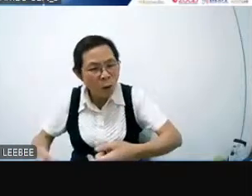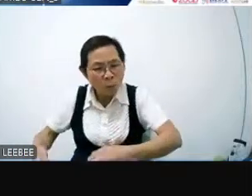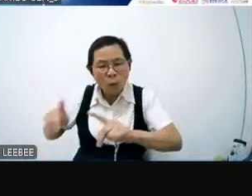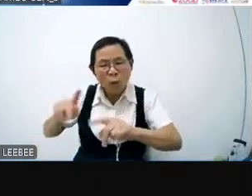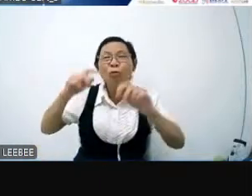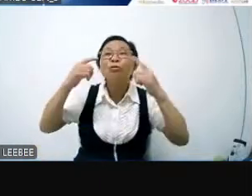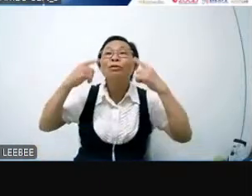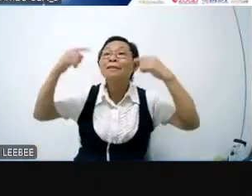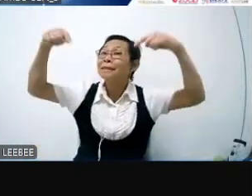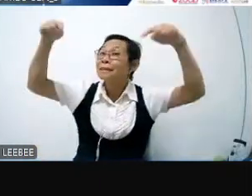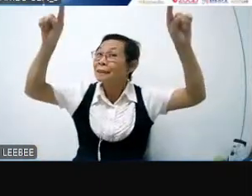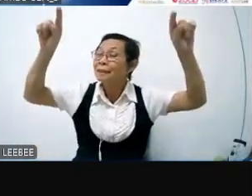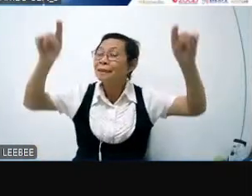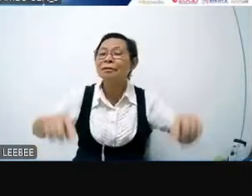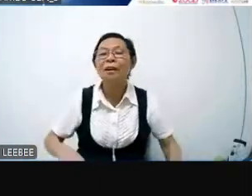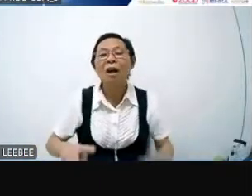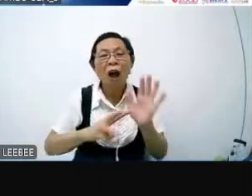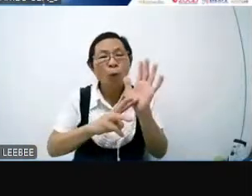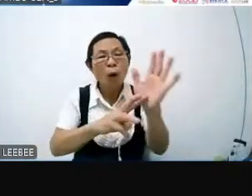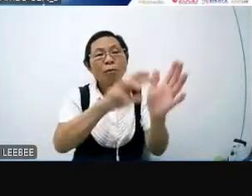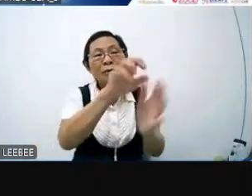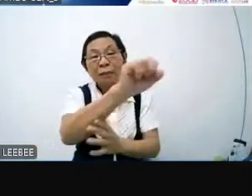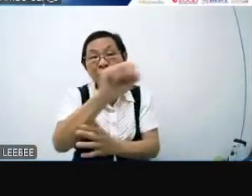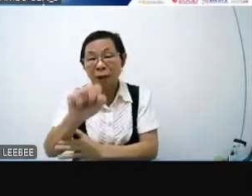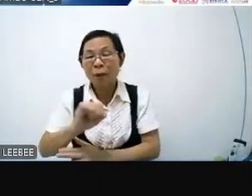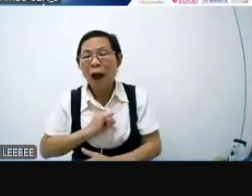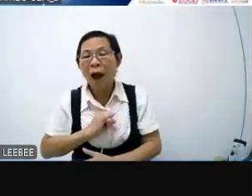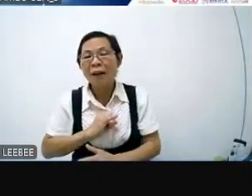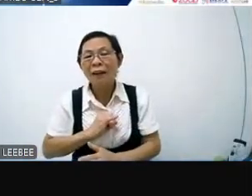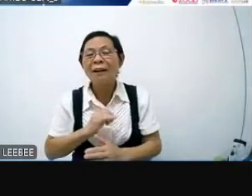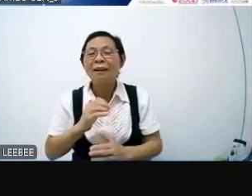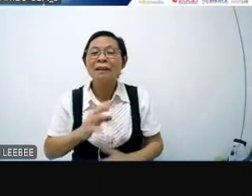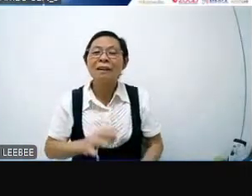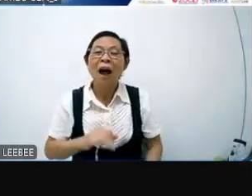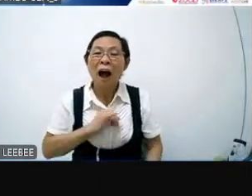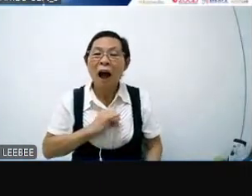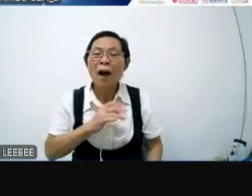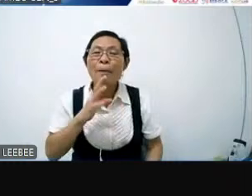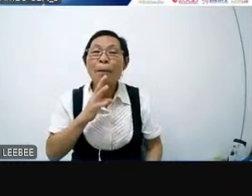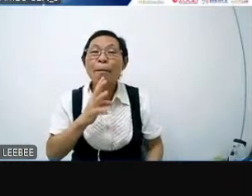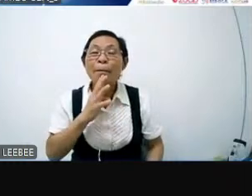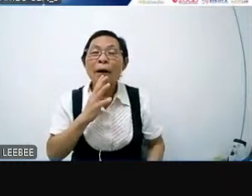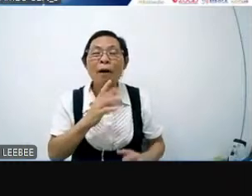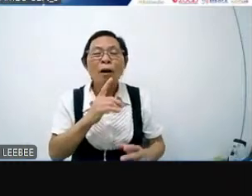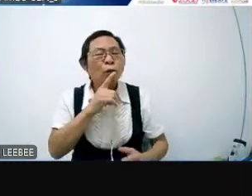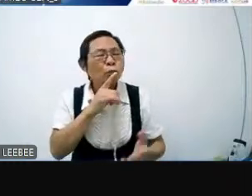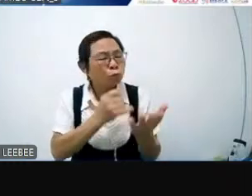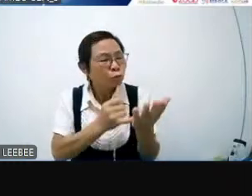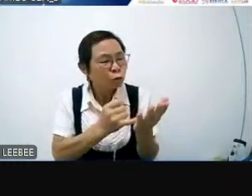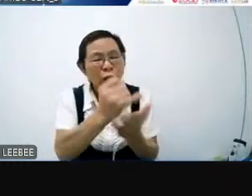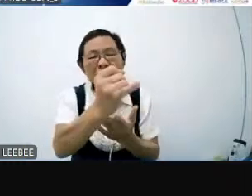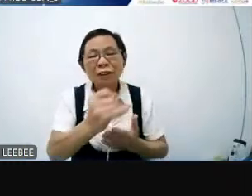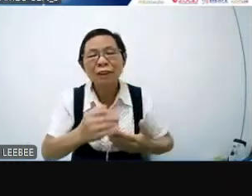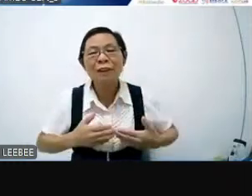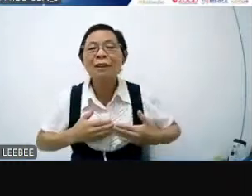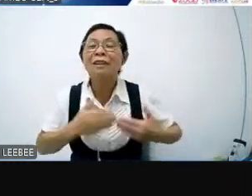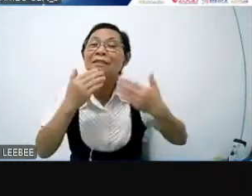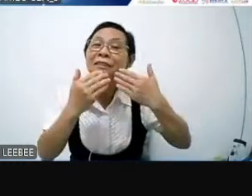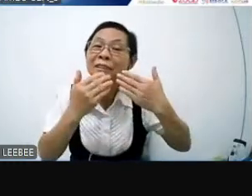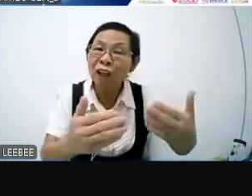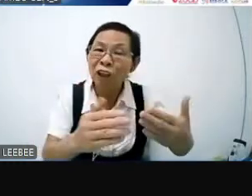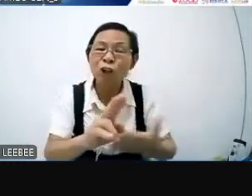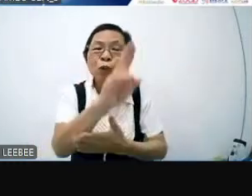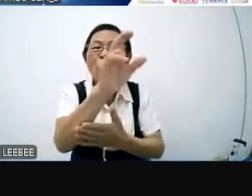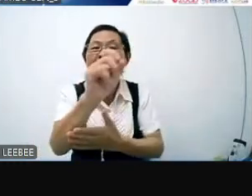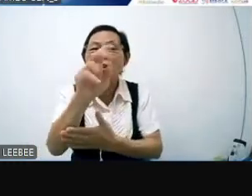succeed. On behalf of SEAMEO SEN, I extend my sincere appreciation to University Science Malaysia and all